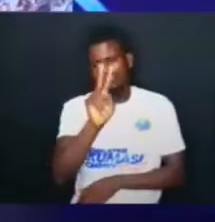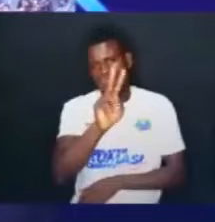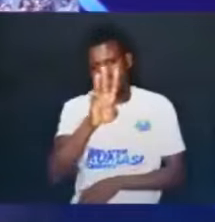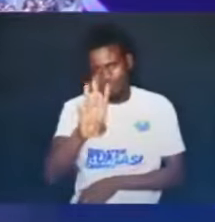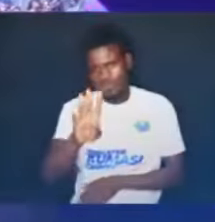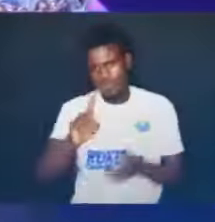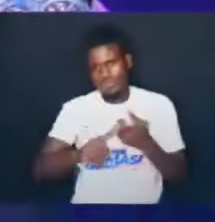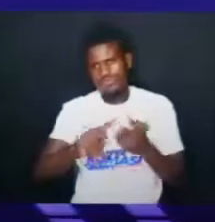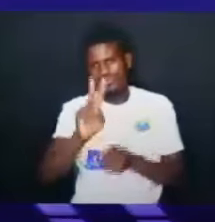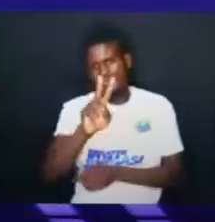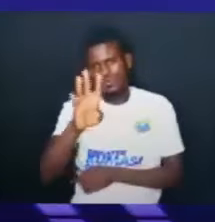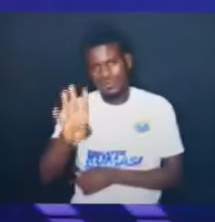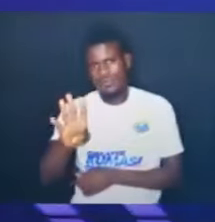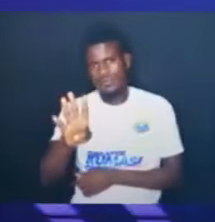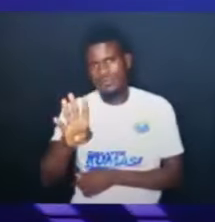25.